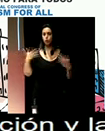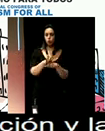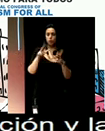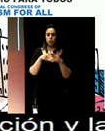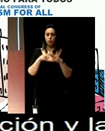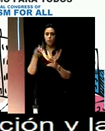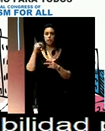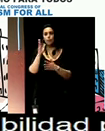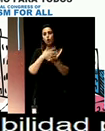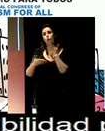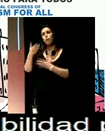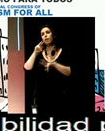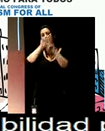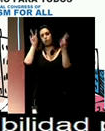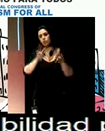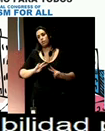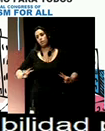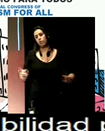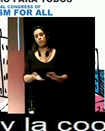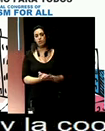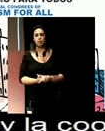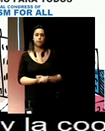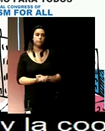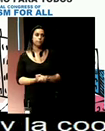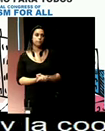inclusion and international cooperation.